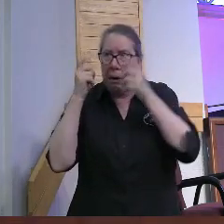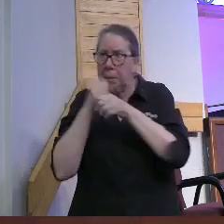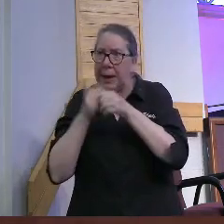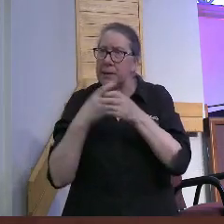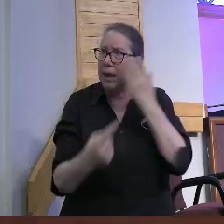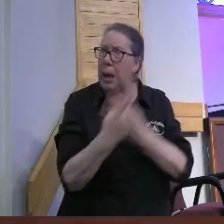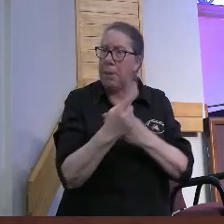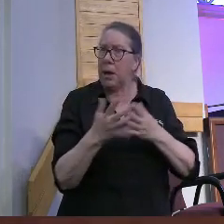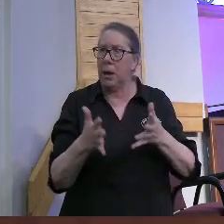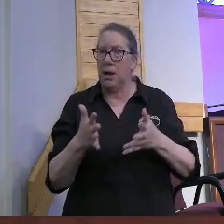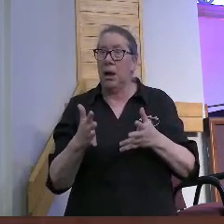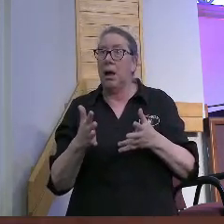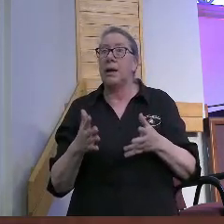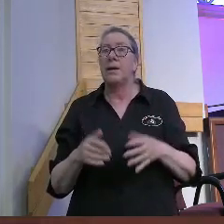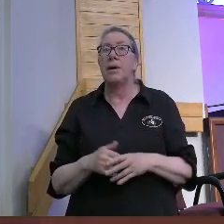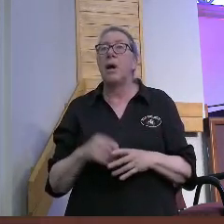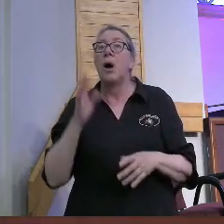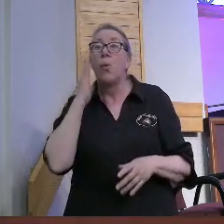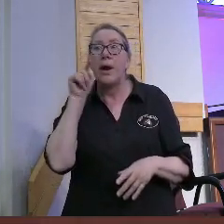place. It's the same word.